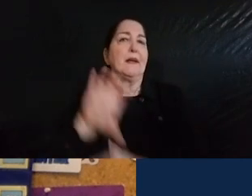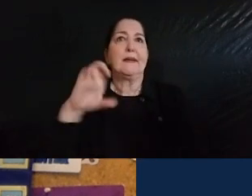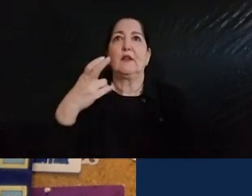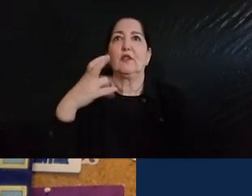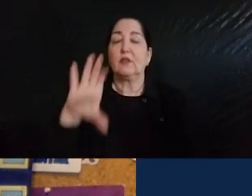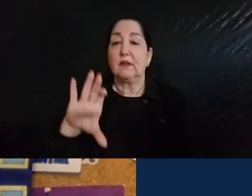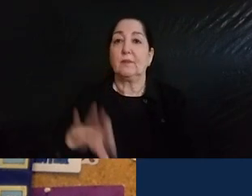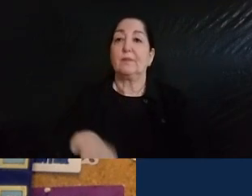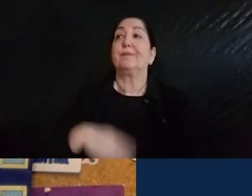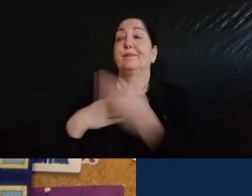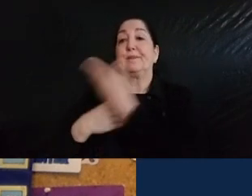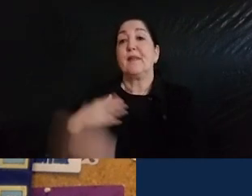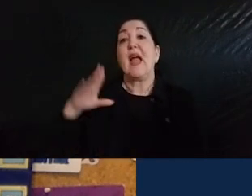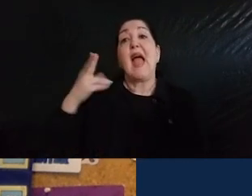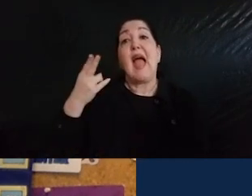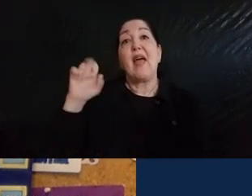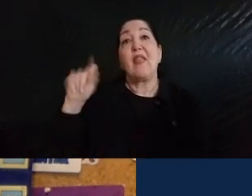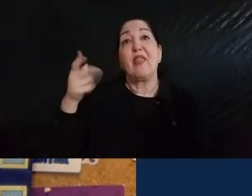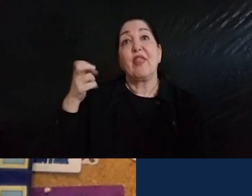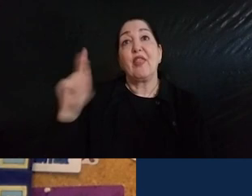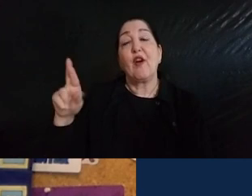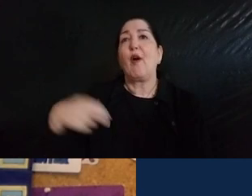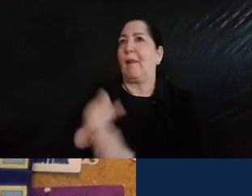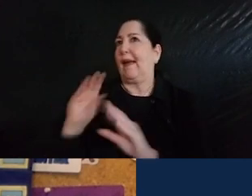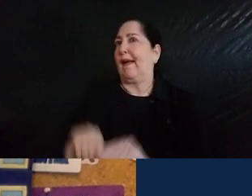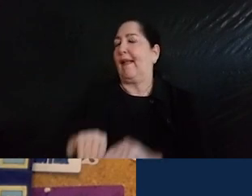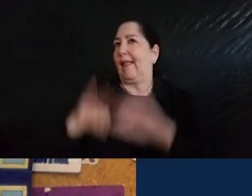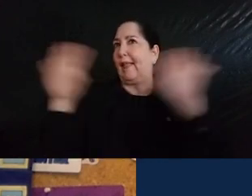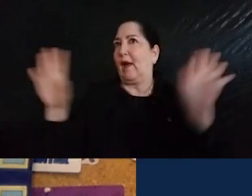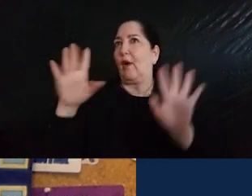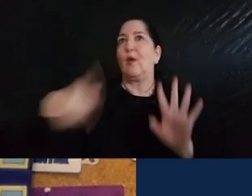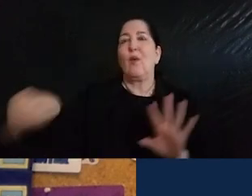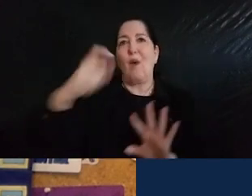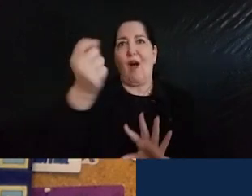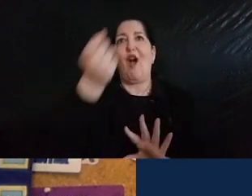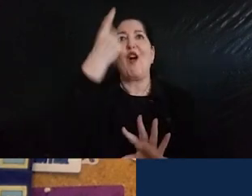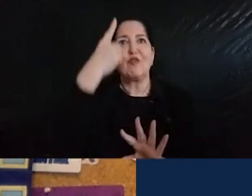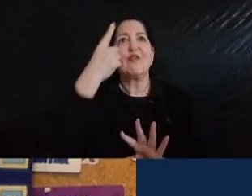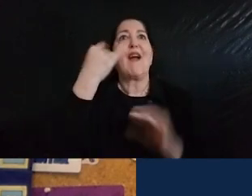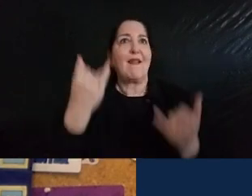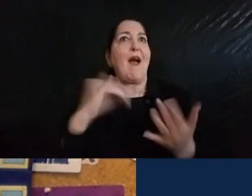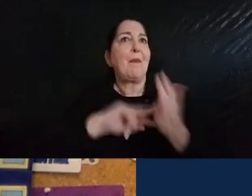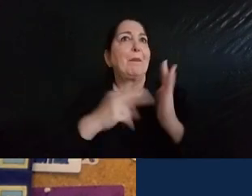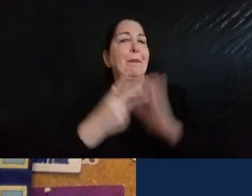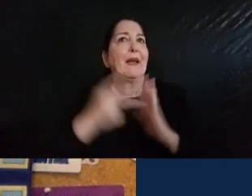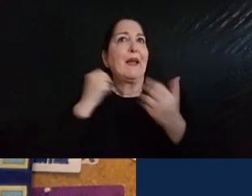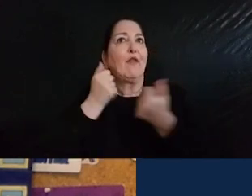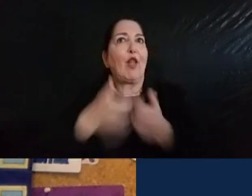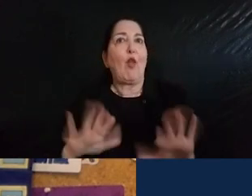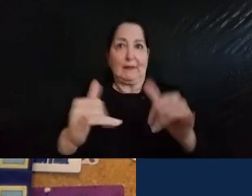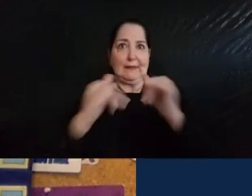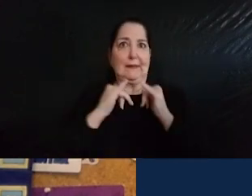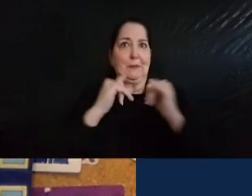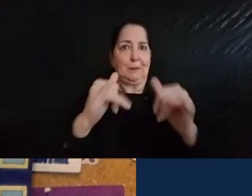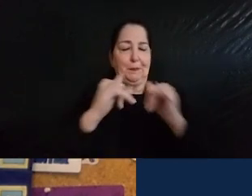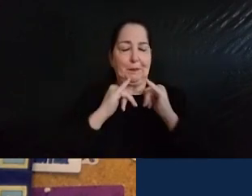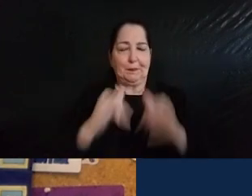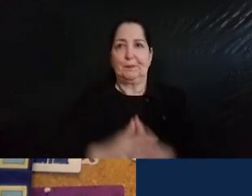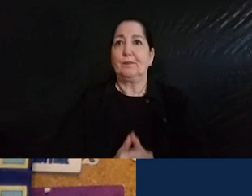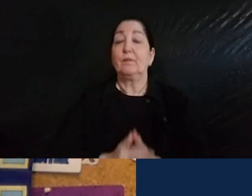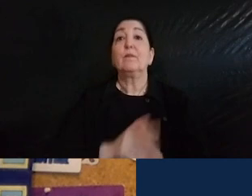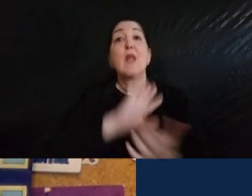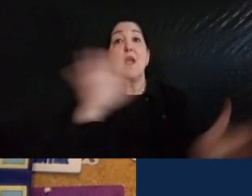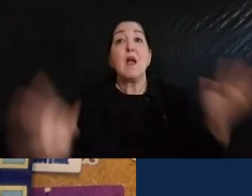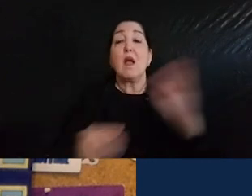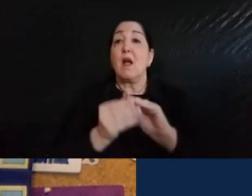And Heather, she just made it abundantly clear for all of you who are in the dark like I was. There are